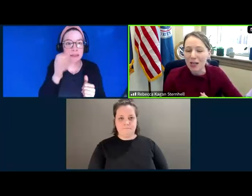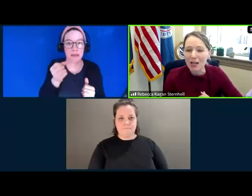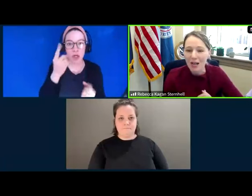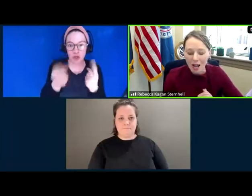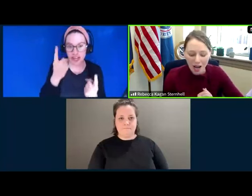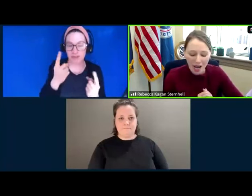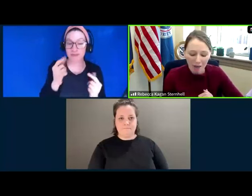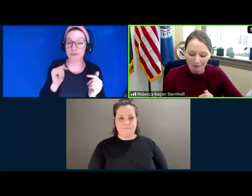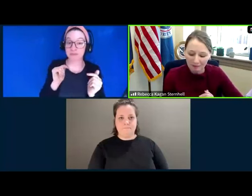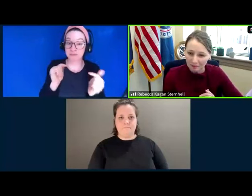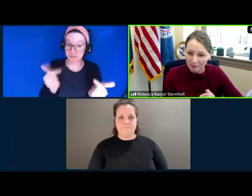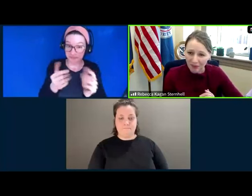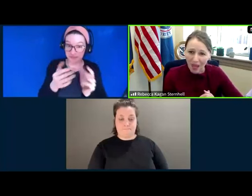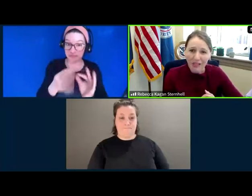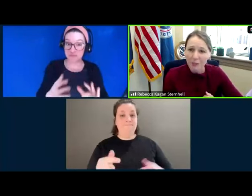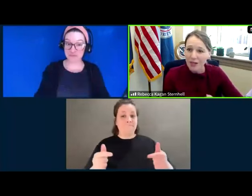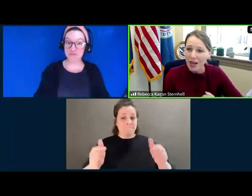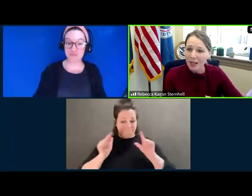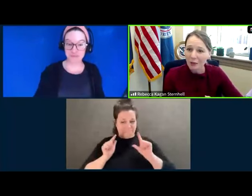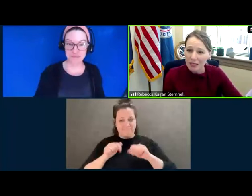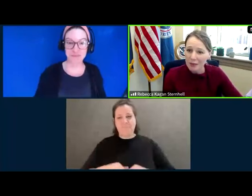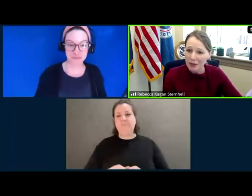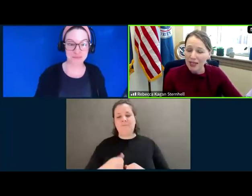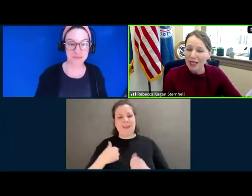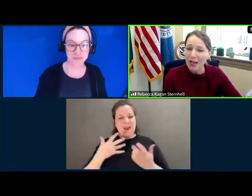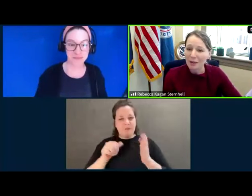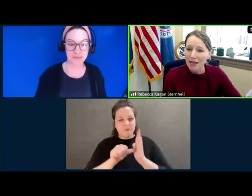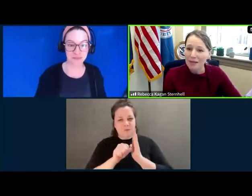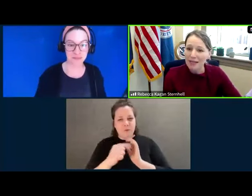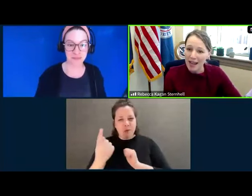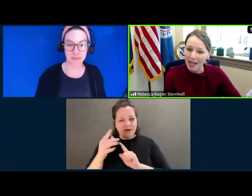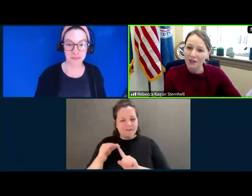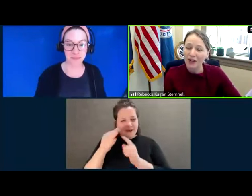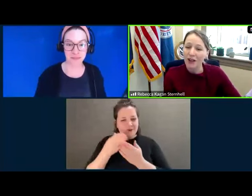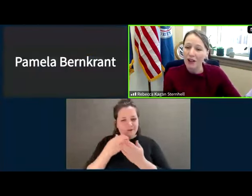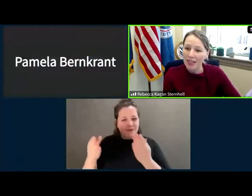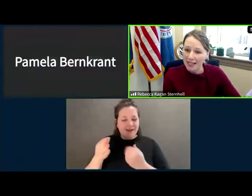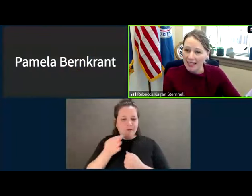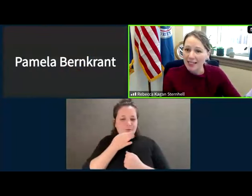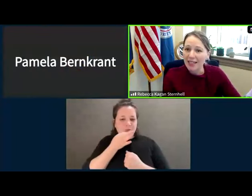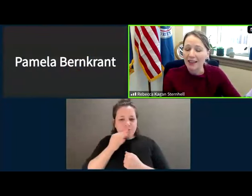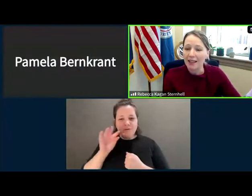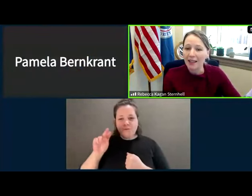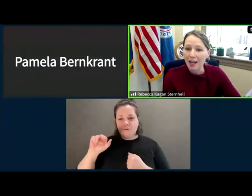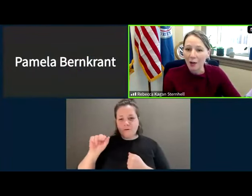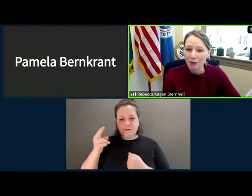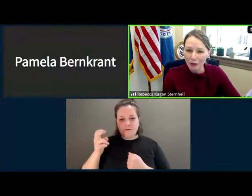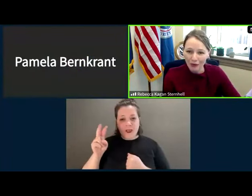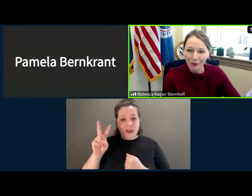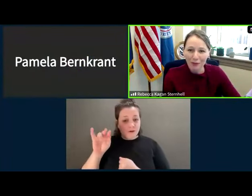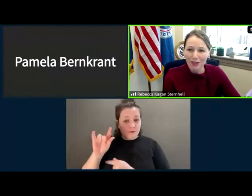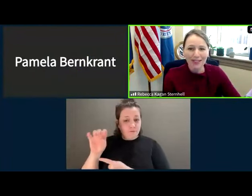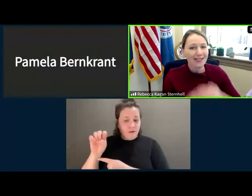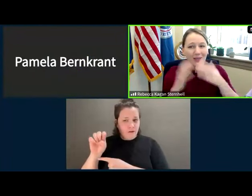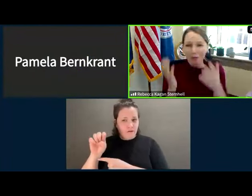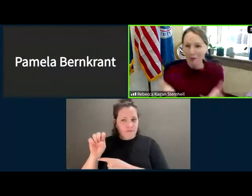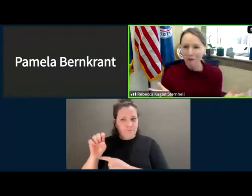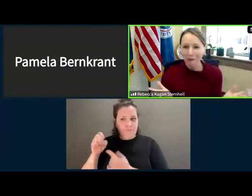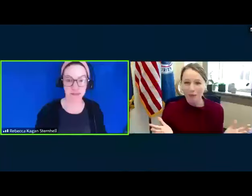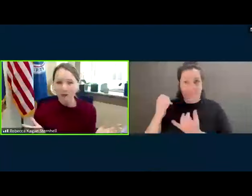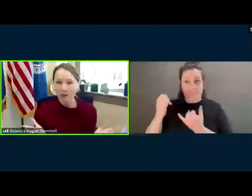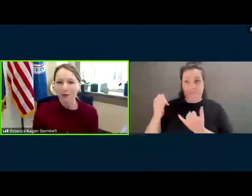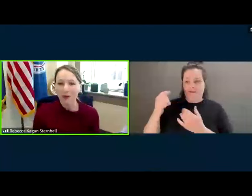two-way street. I did want to highlight one special thing coming up in Nashville on the 19th. We've heard from communities,